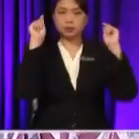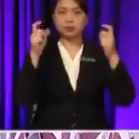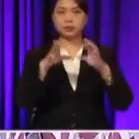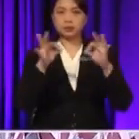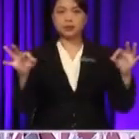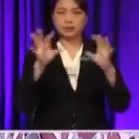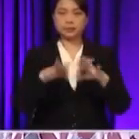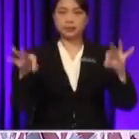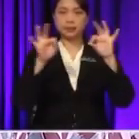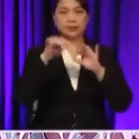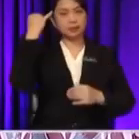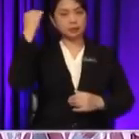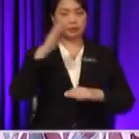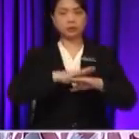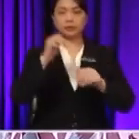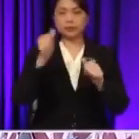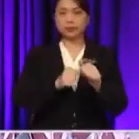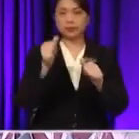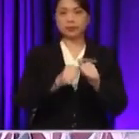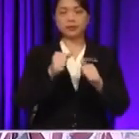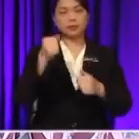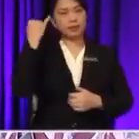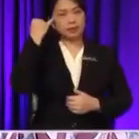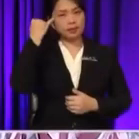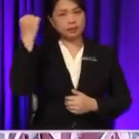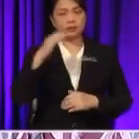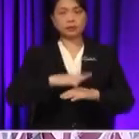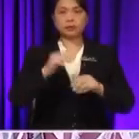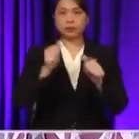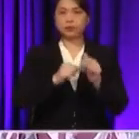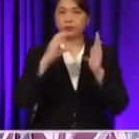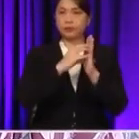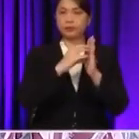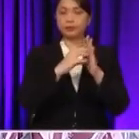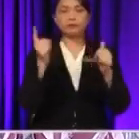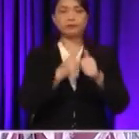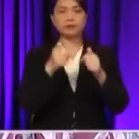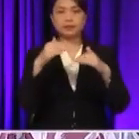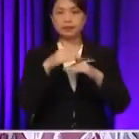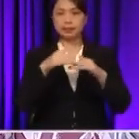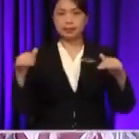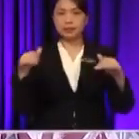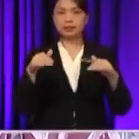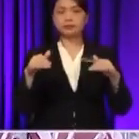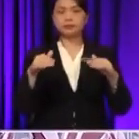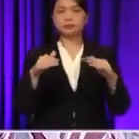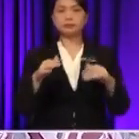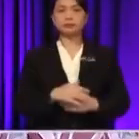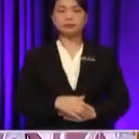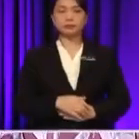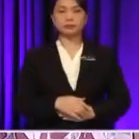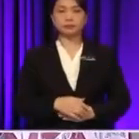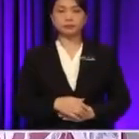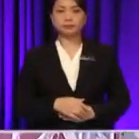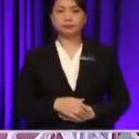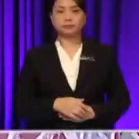idea of each paragraph, and it is usually written in the first line of the paragraph. Mm-hmm. Okay, so